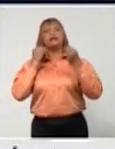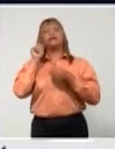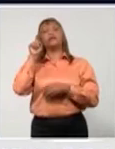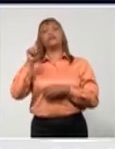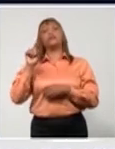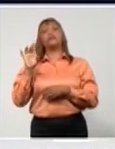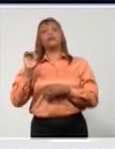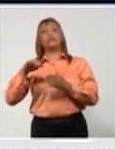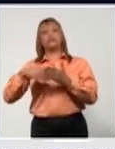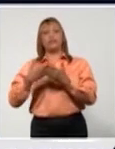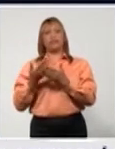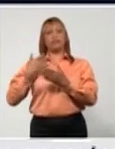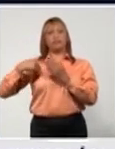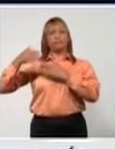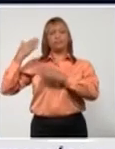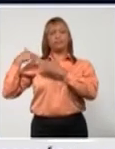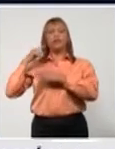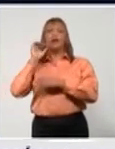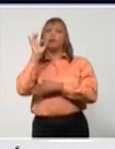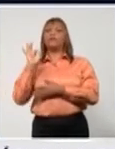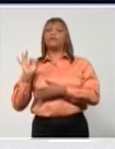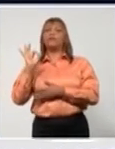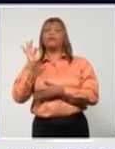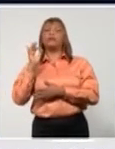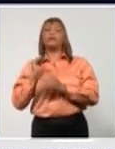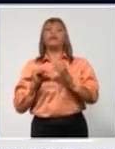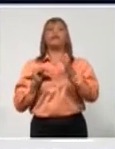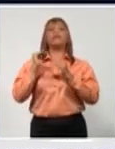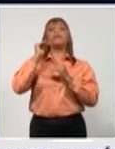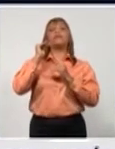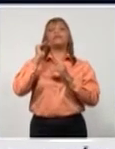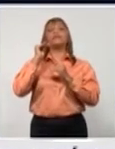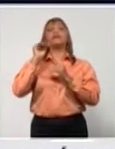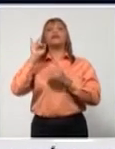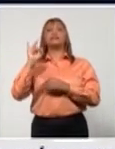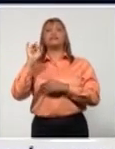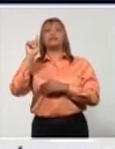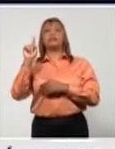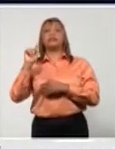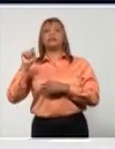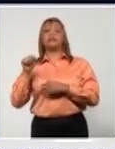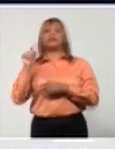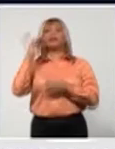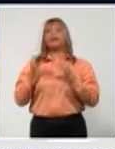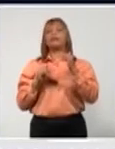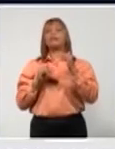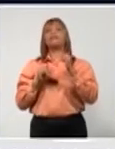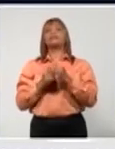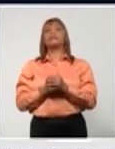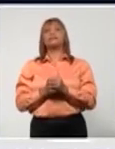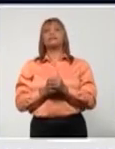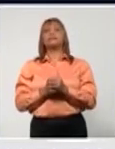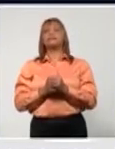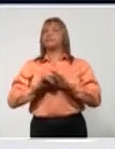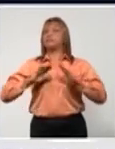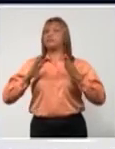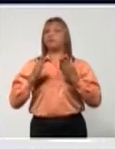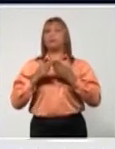doesn't count toward the national confirmed case rate, but rather to the overall confirmed case rate. Of the